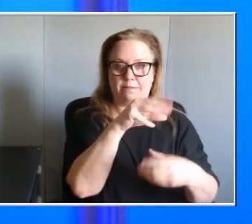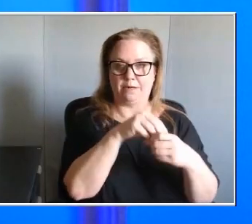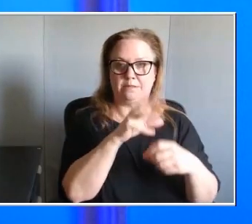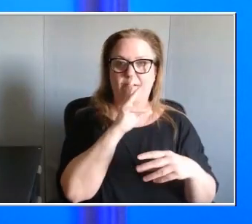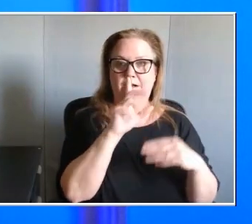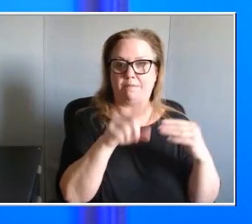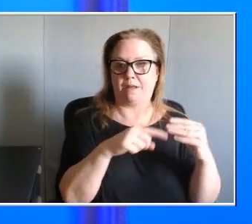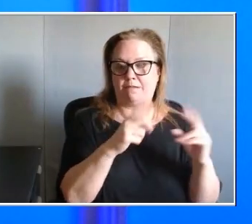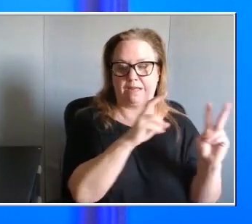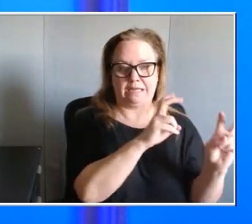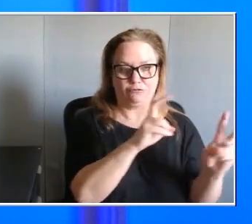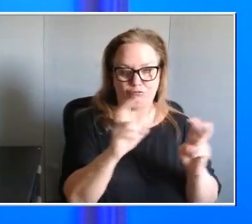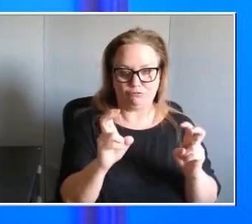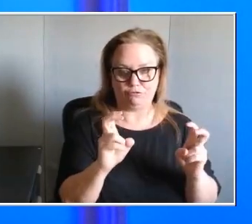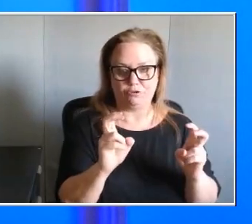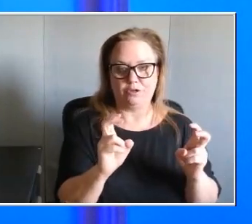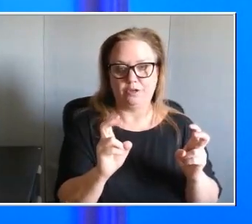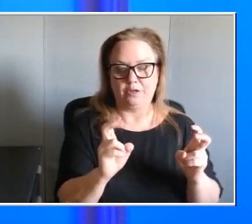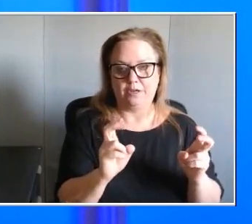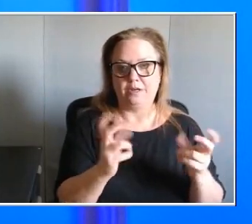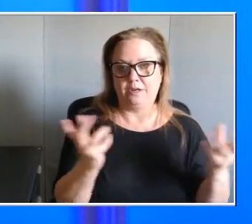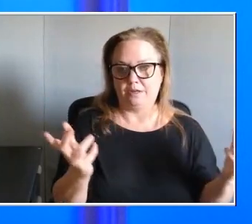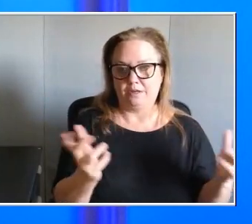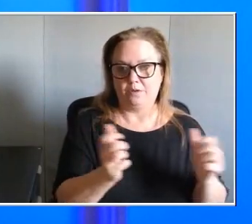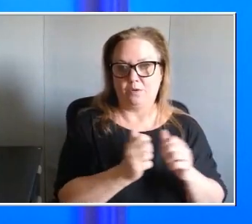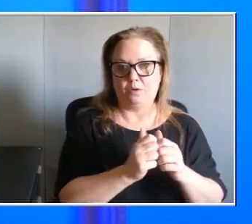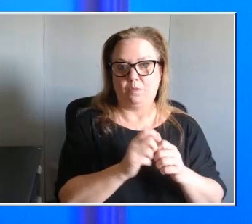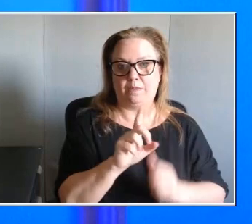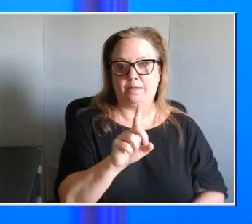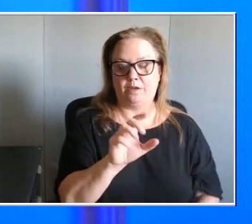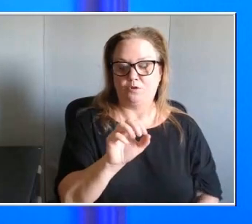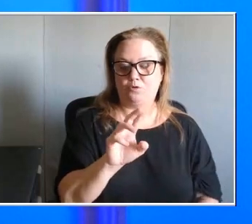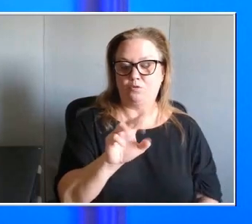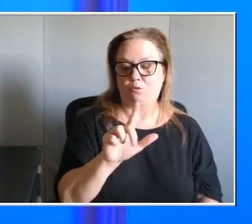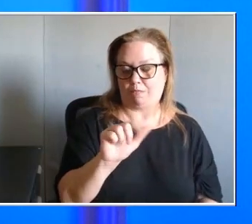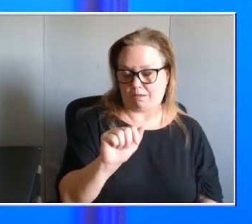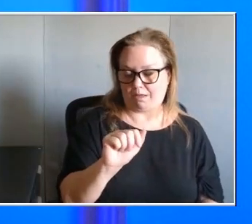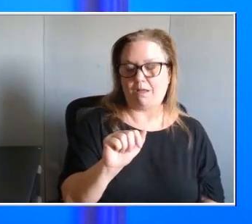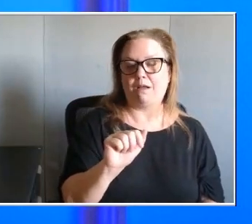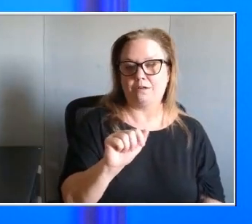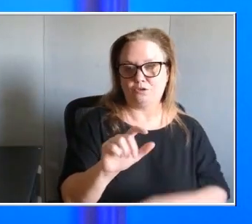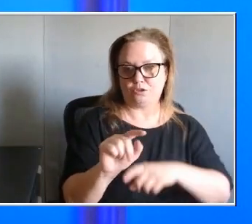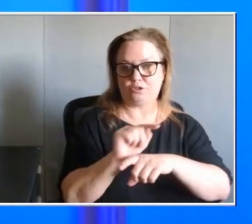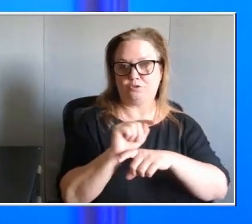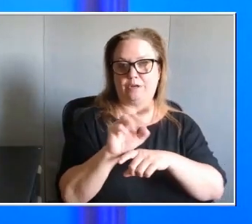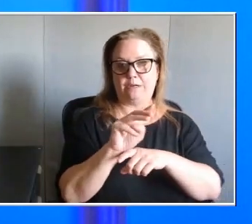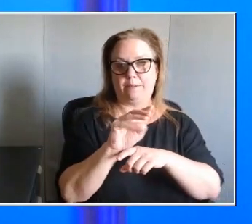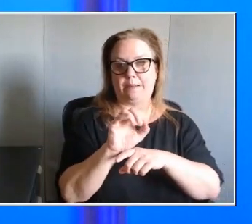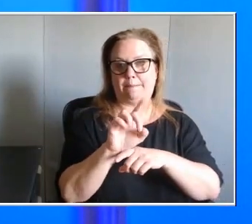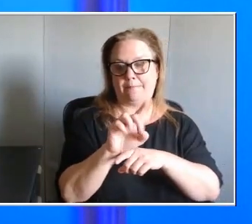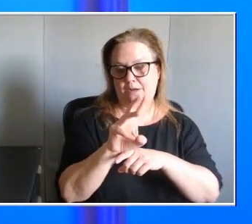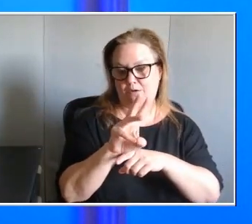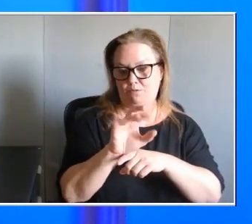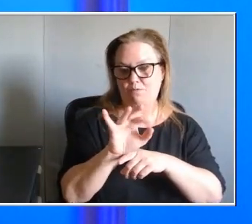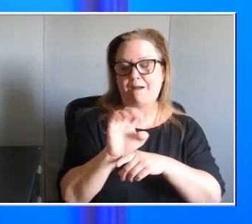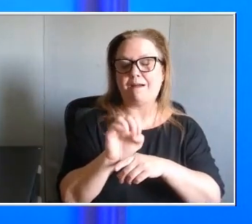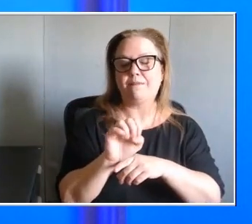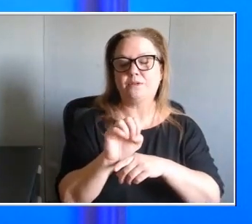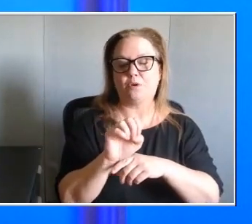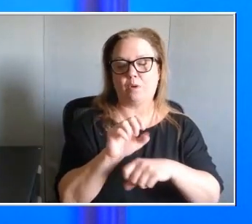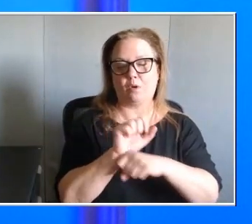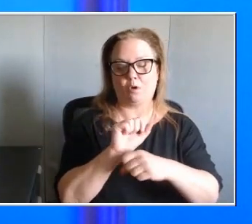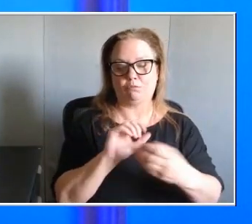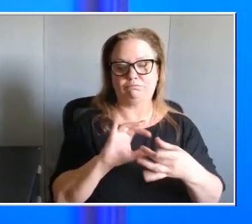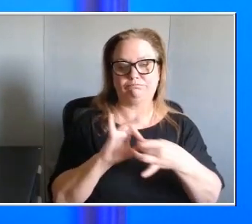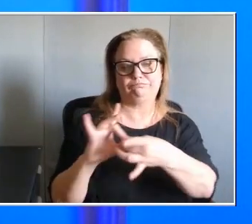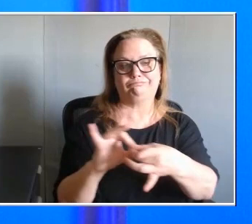about any issues that they're having with a doula, and she's also trained to be a midwife, so we work closely with our community to